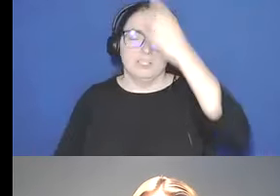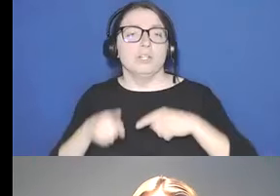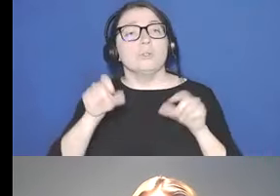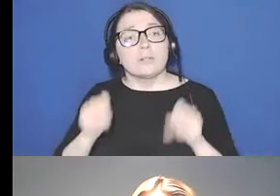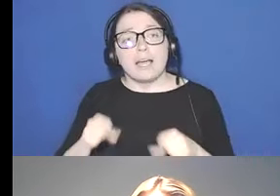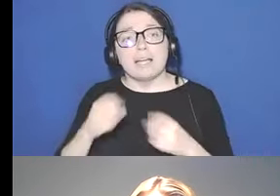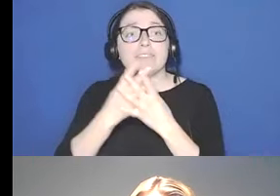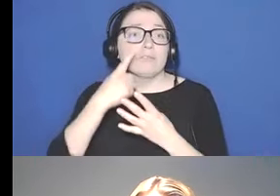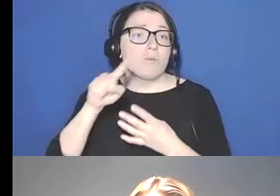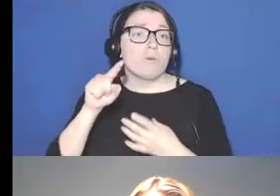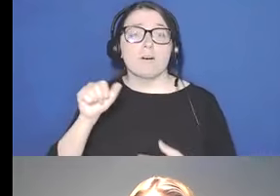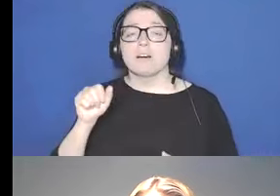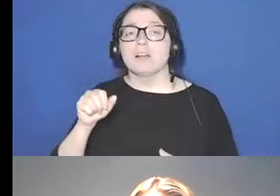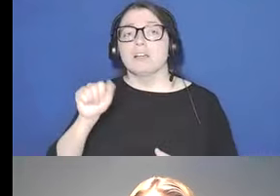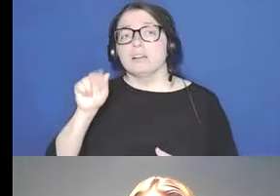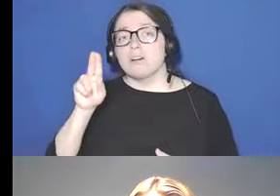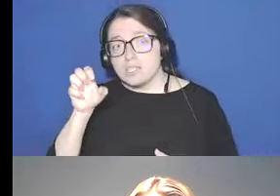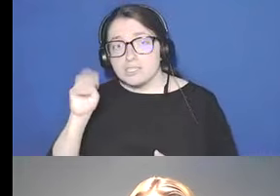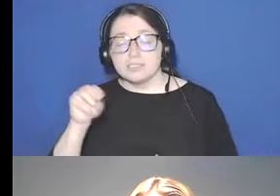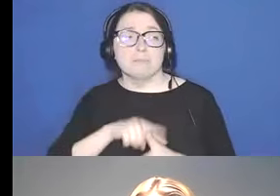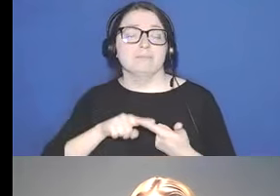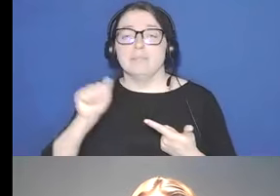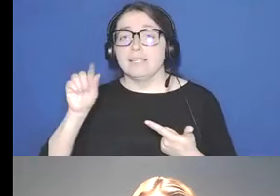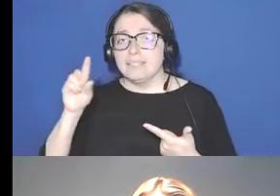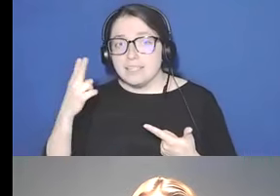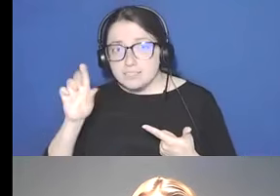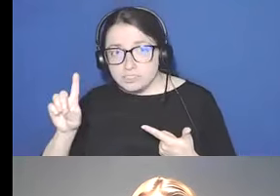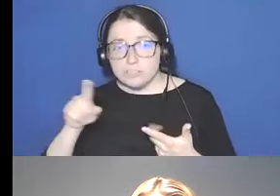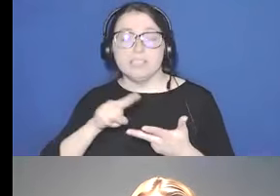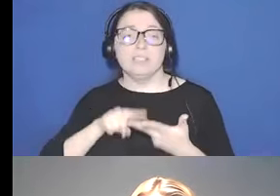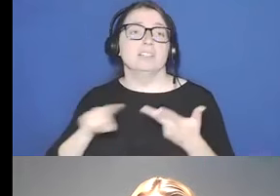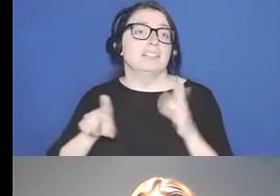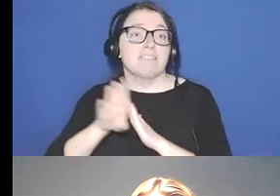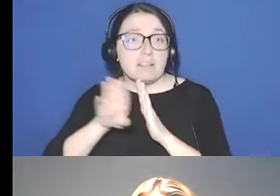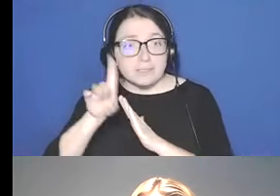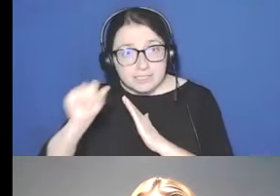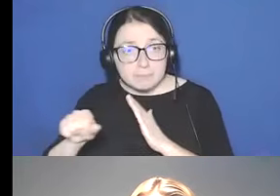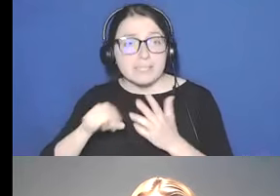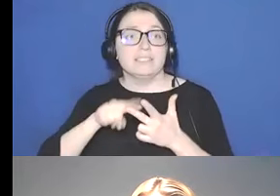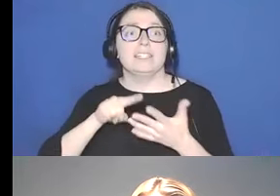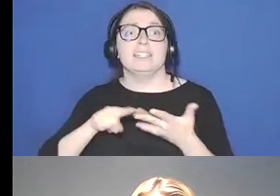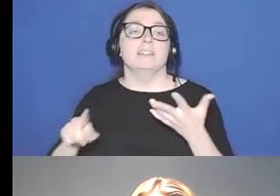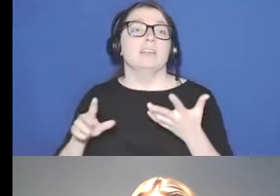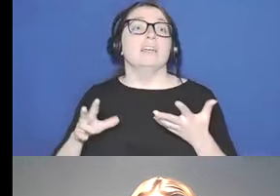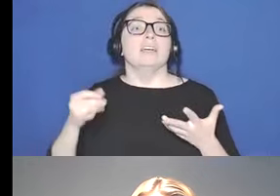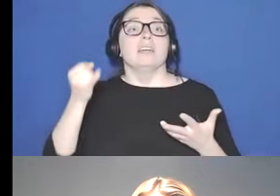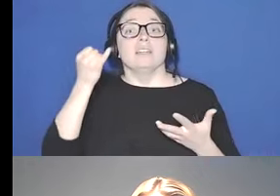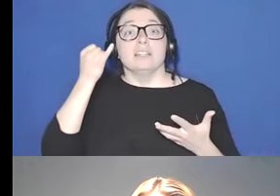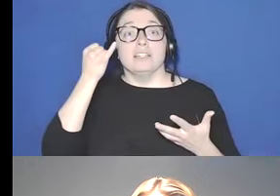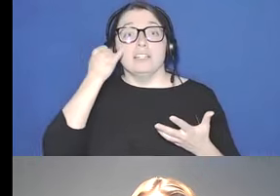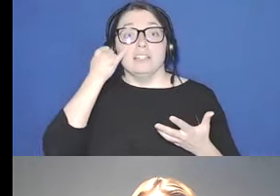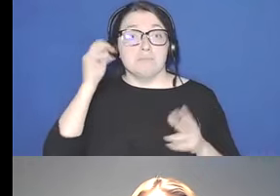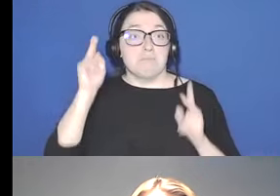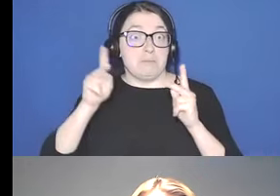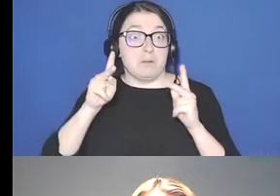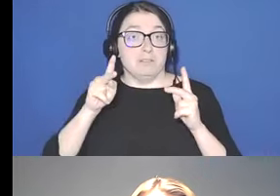autism, ADHD, developmental disabilities. People's faces come up. When you click on the face, it opens their